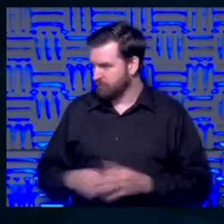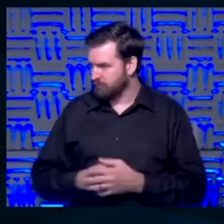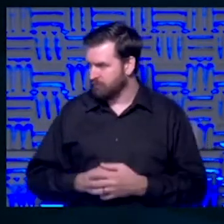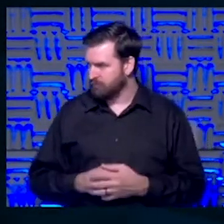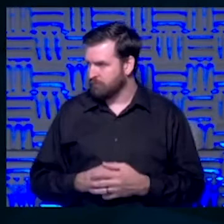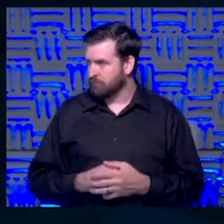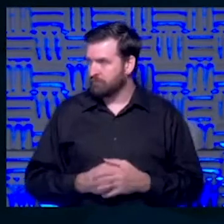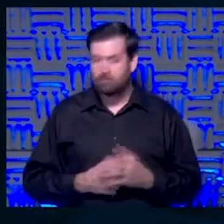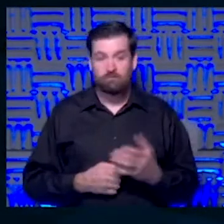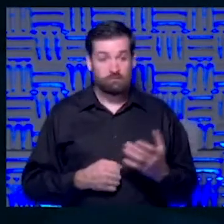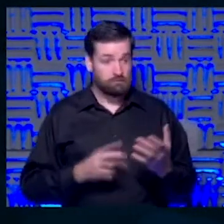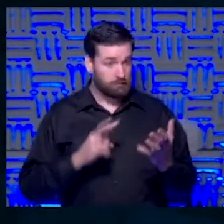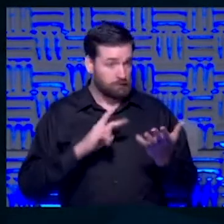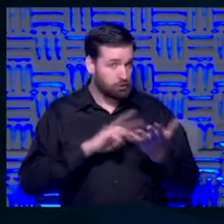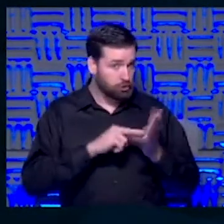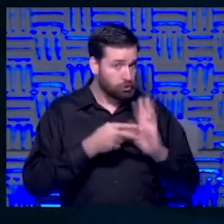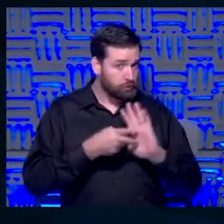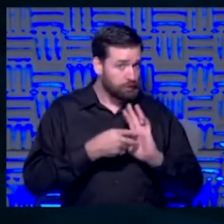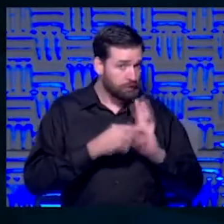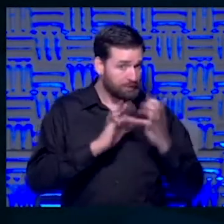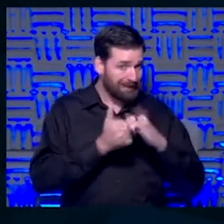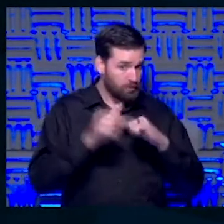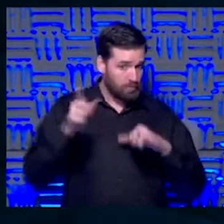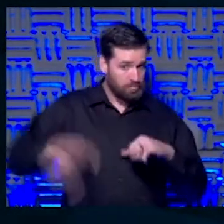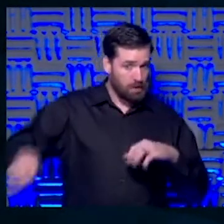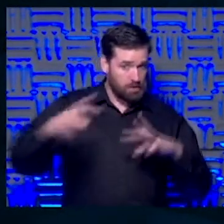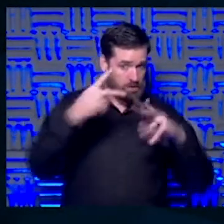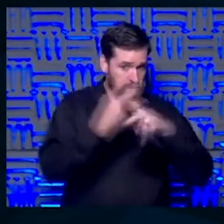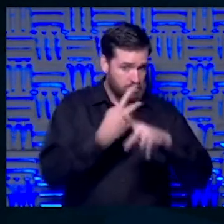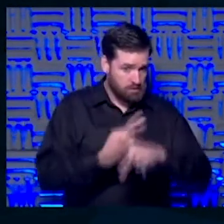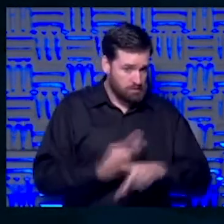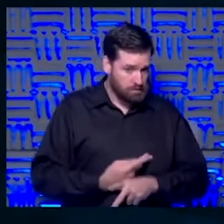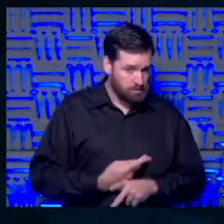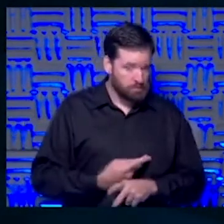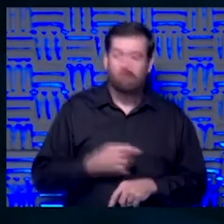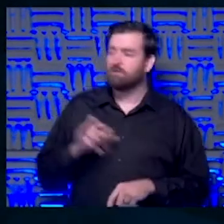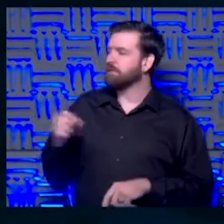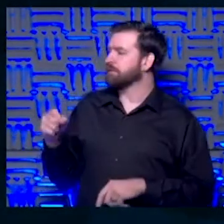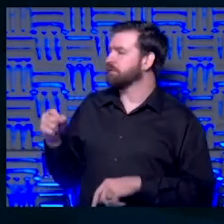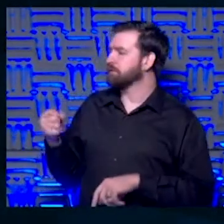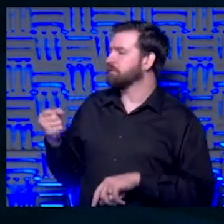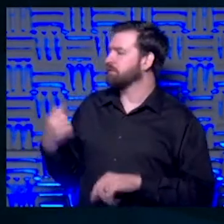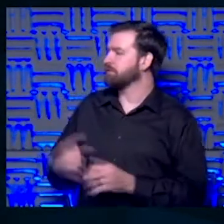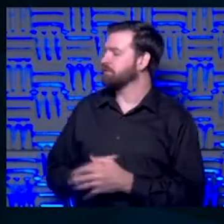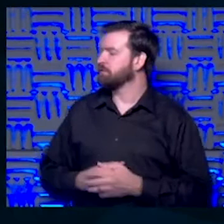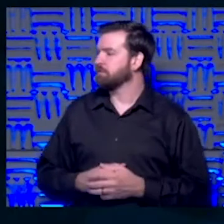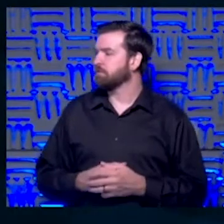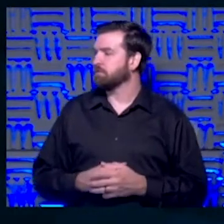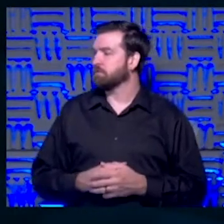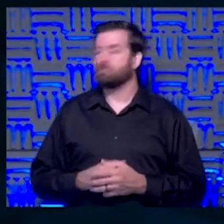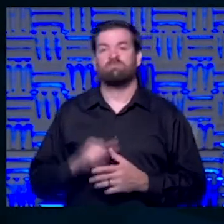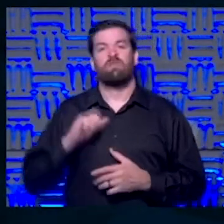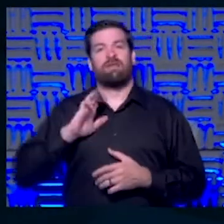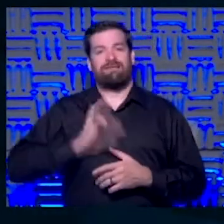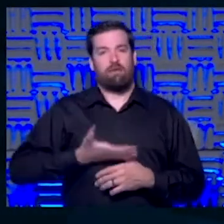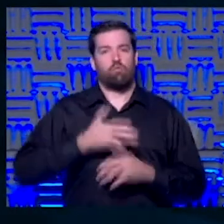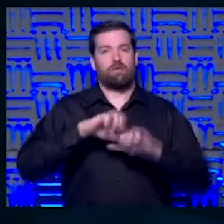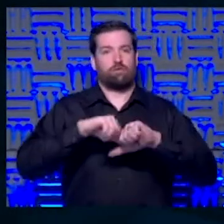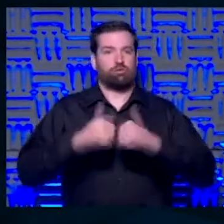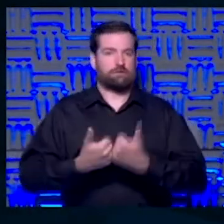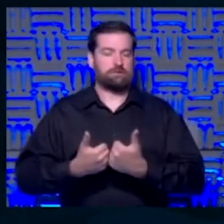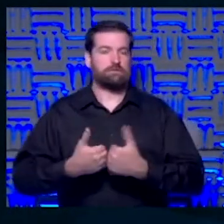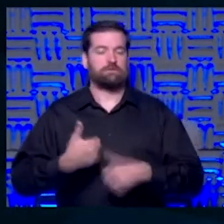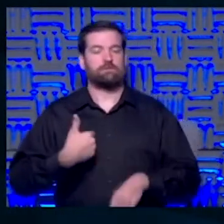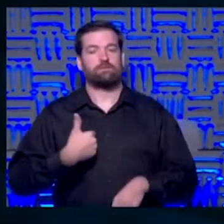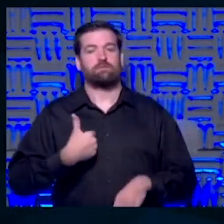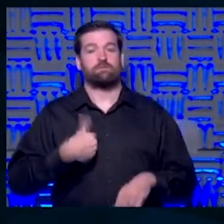You mean how is the number computed? Yeah, where does it come from? It comes from our agency. We take